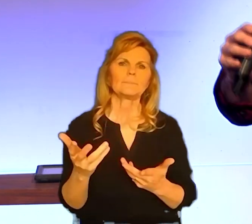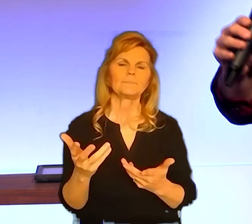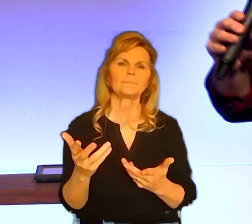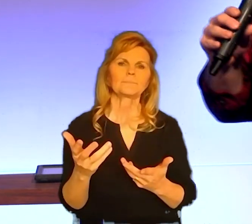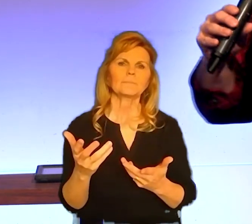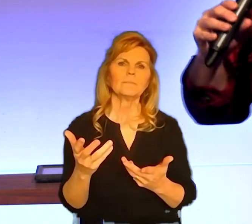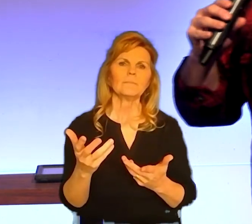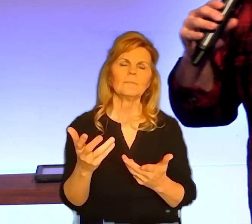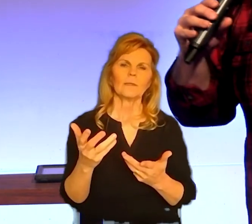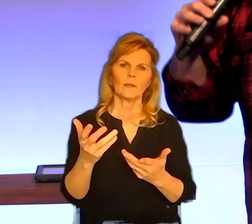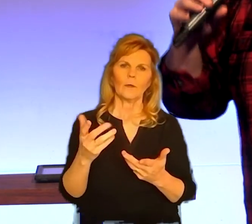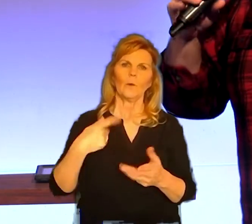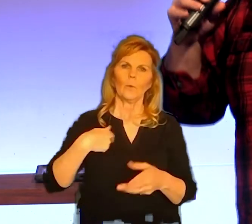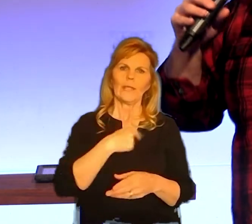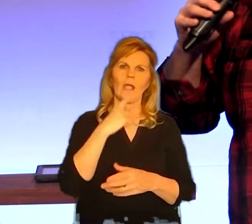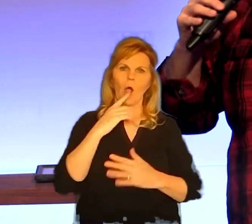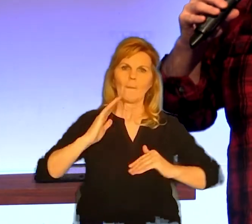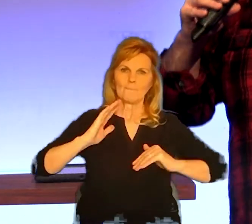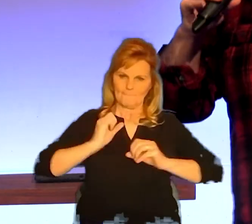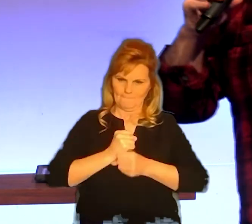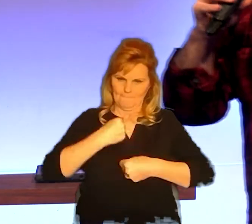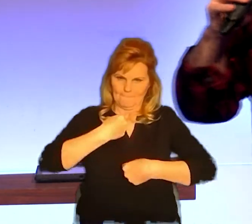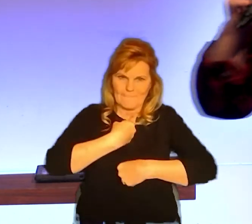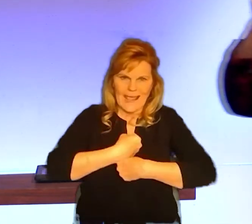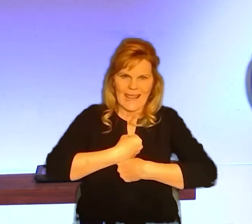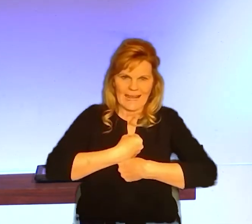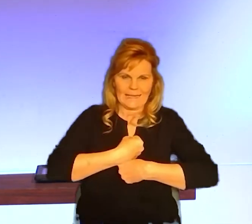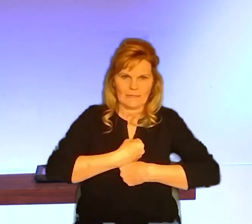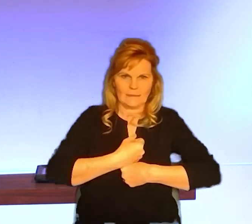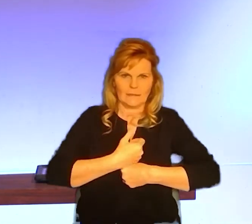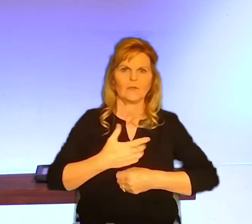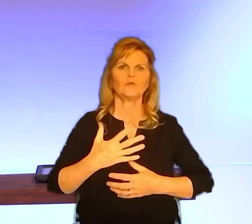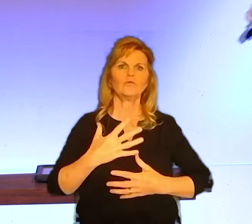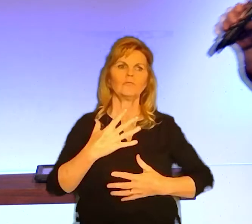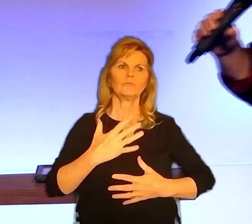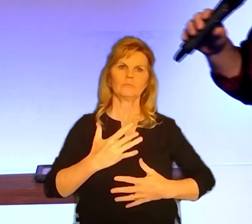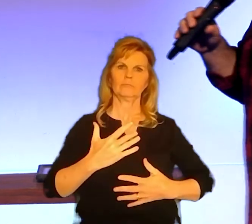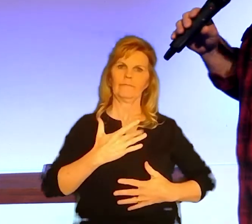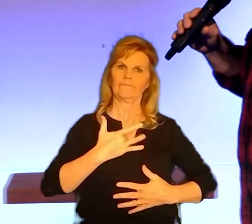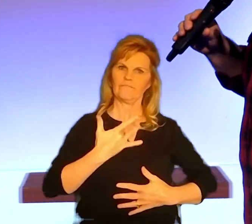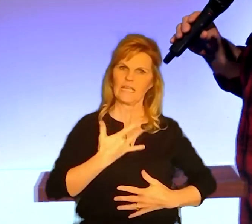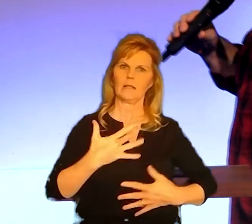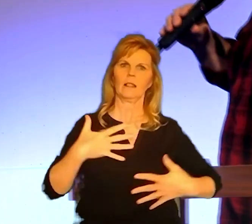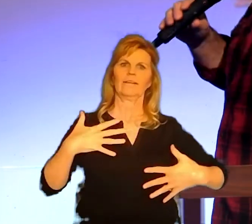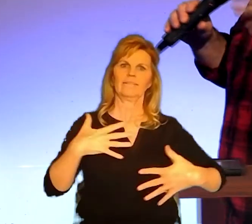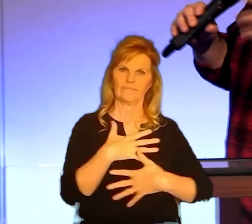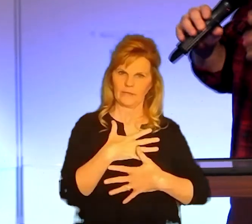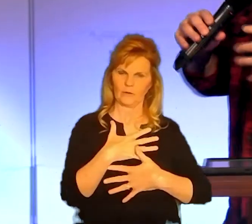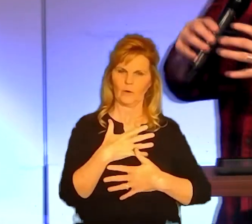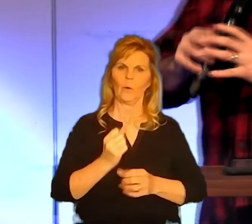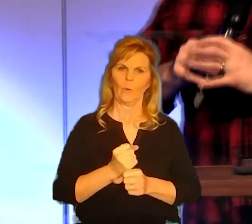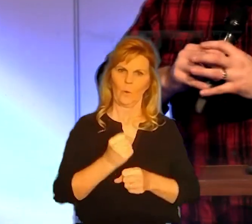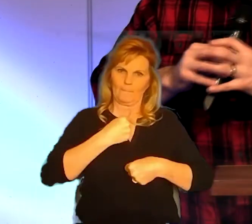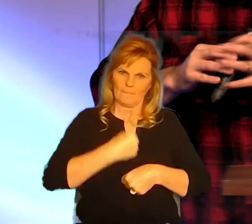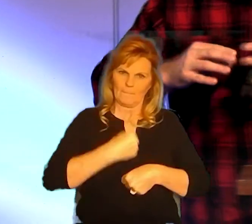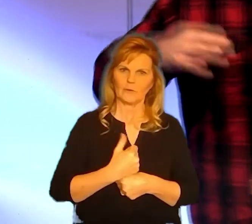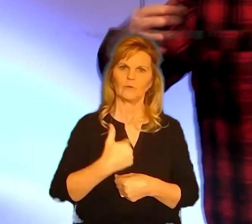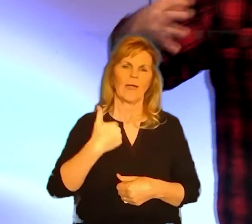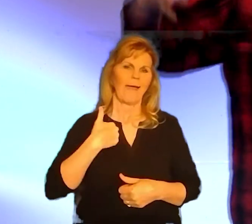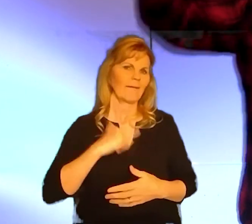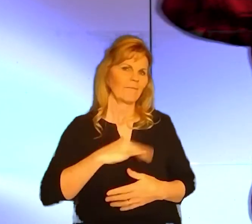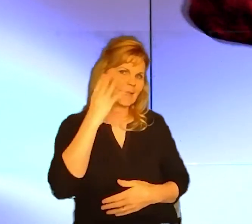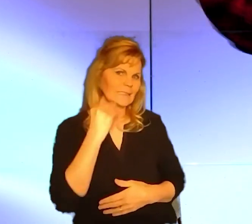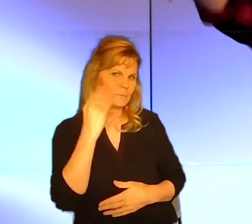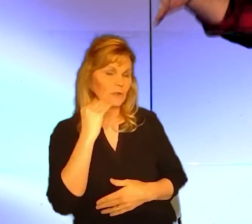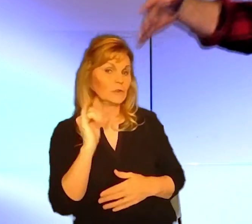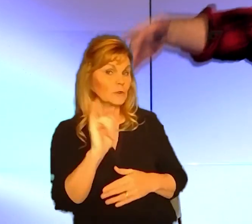There's we're wired to experience fear. We're wired to, and so it's important. And